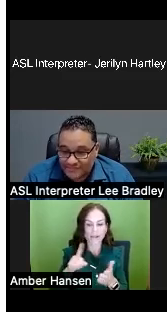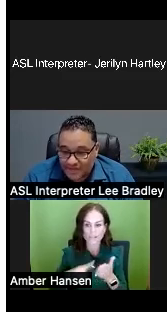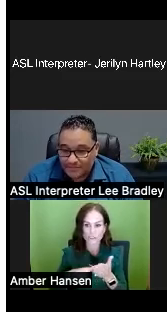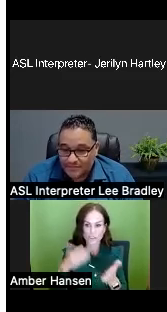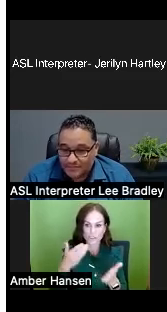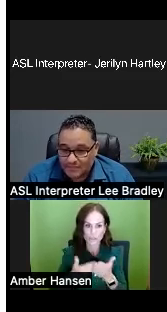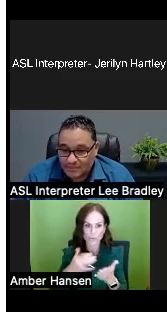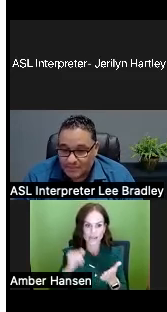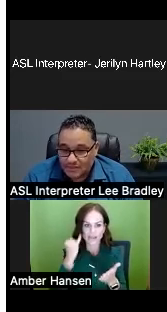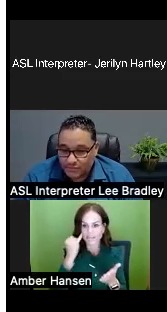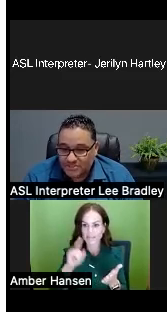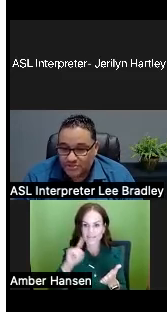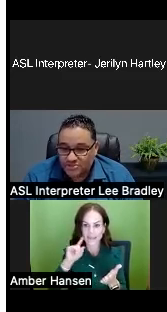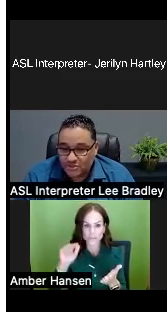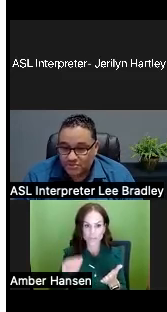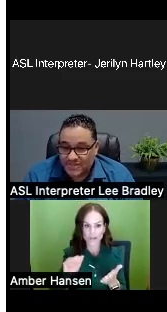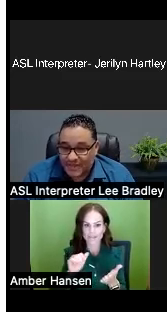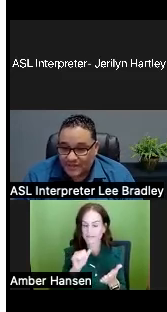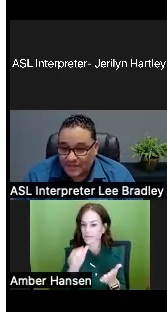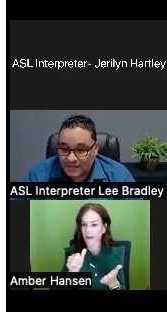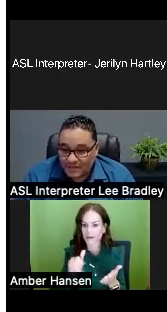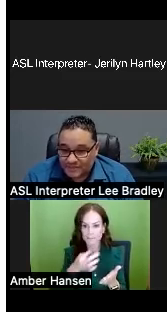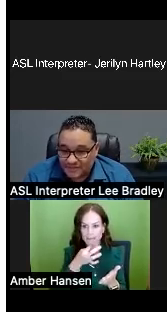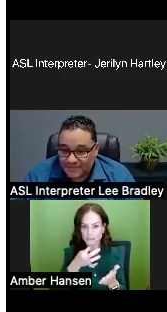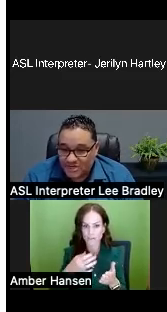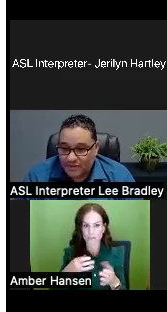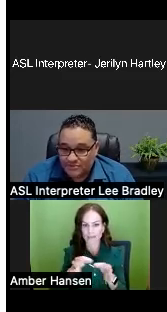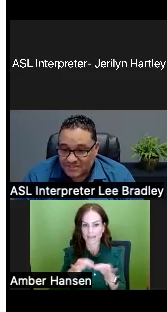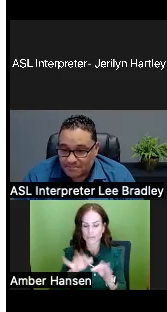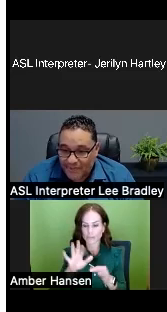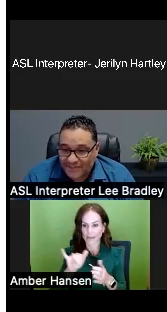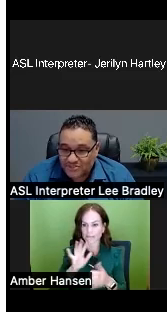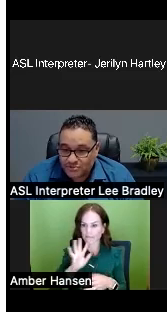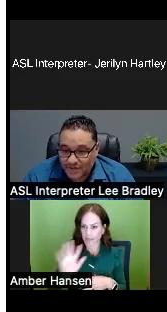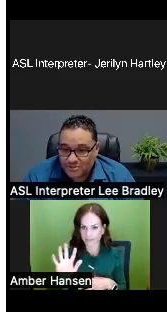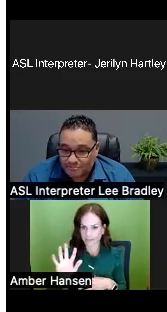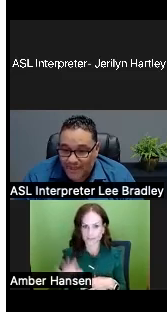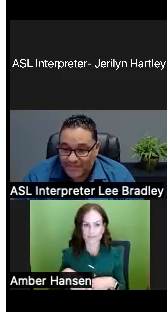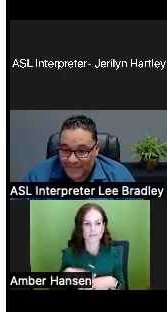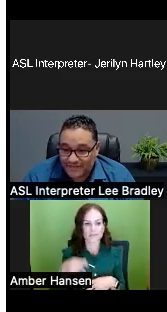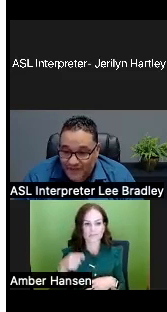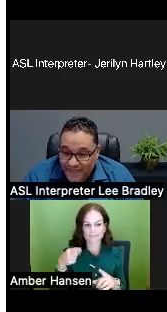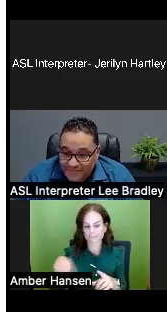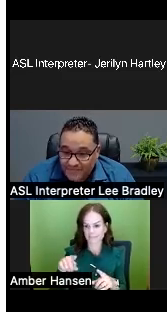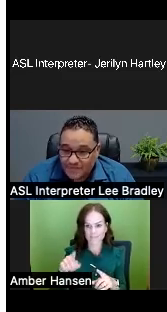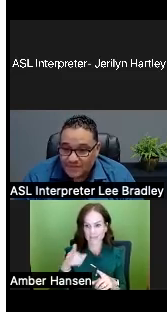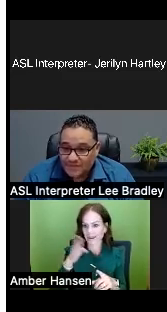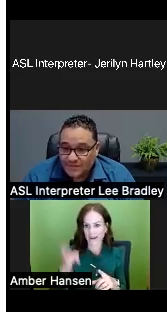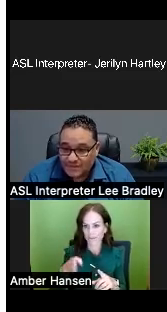a lifetime. Research shows that if a deaf child doesn't master language by the age